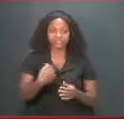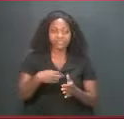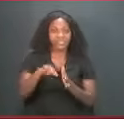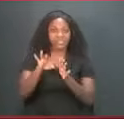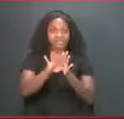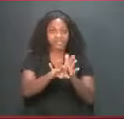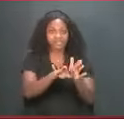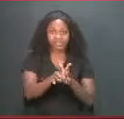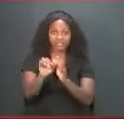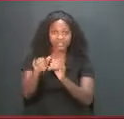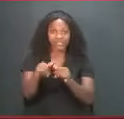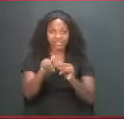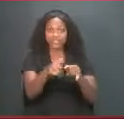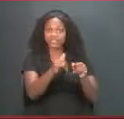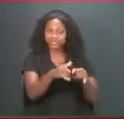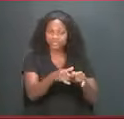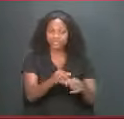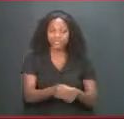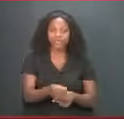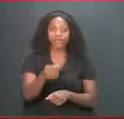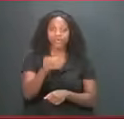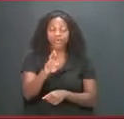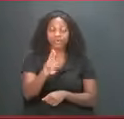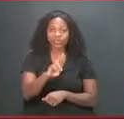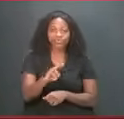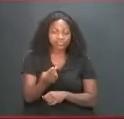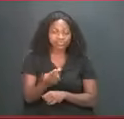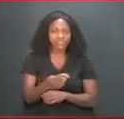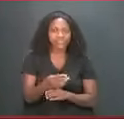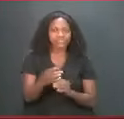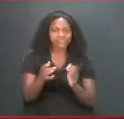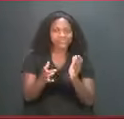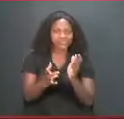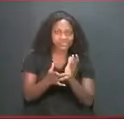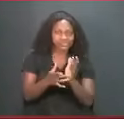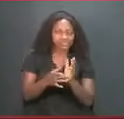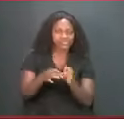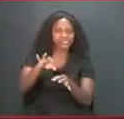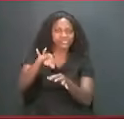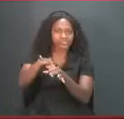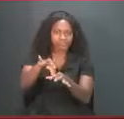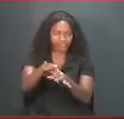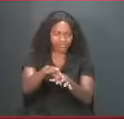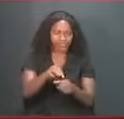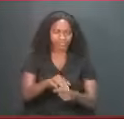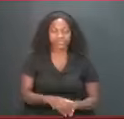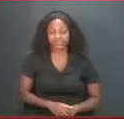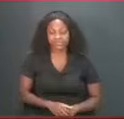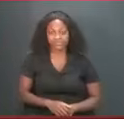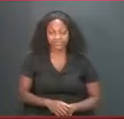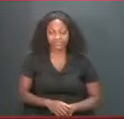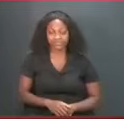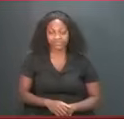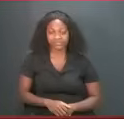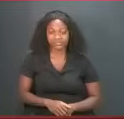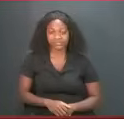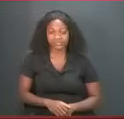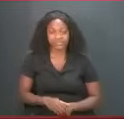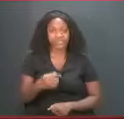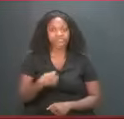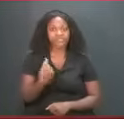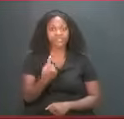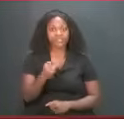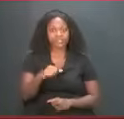count or electronic vote. That decision lies in my